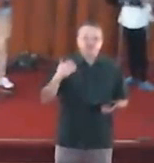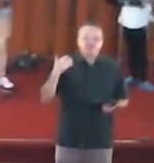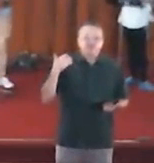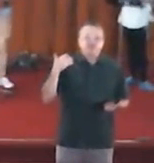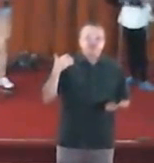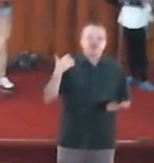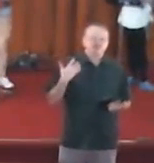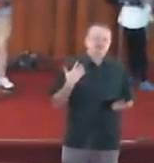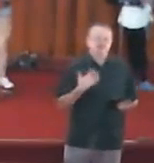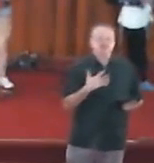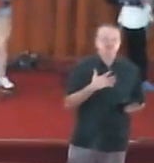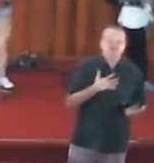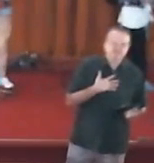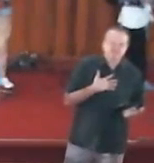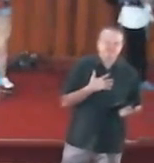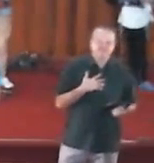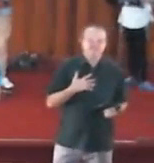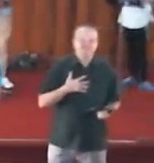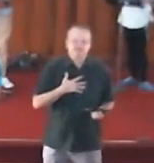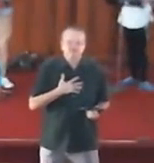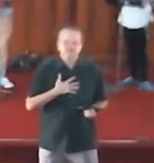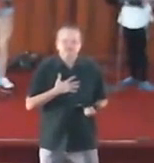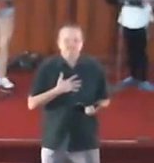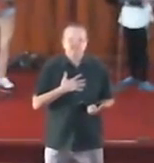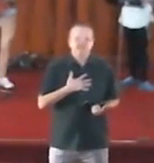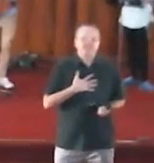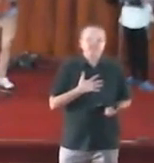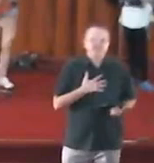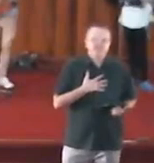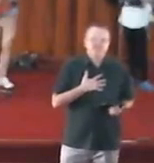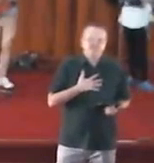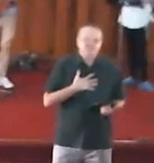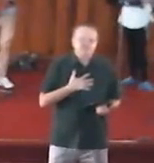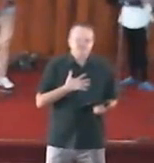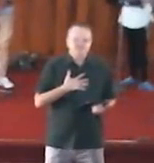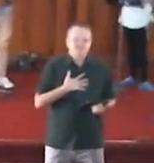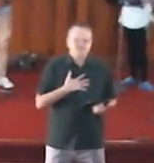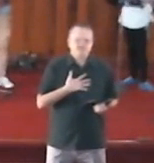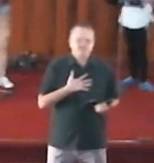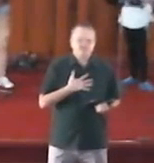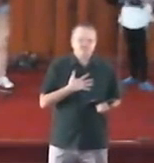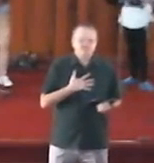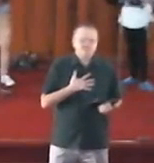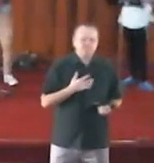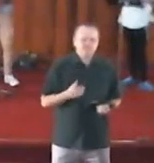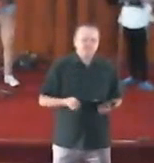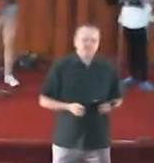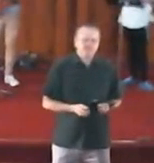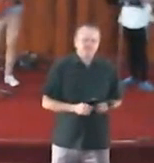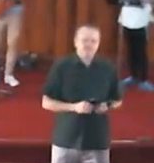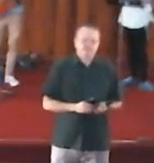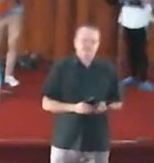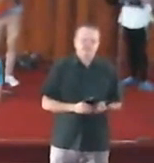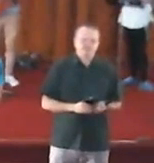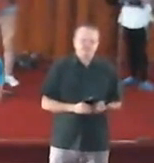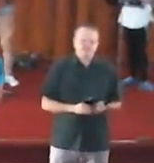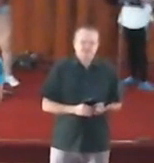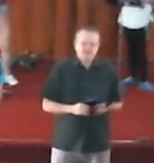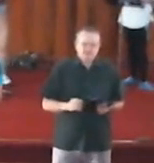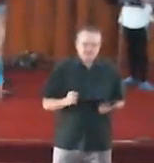Señor y Padre Celestial, queremos entregar todo impedimento, Señor,